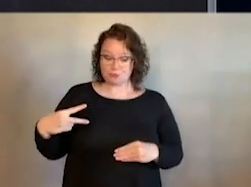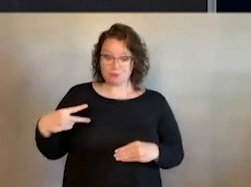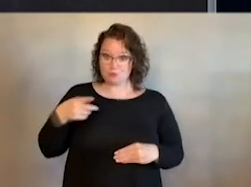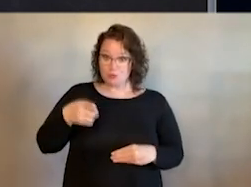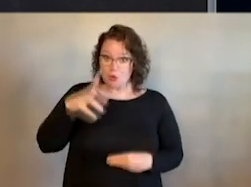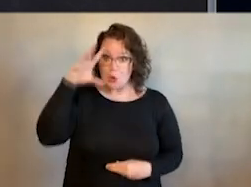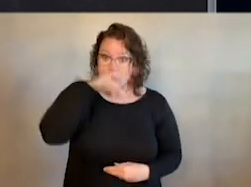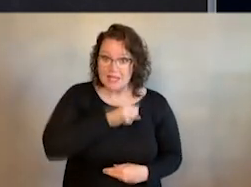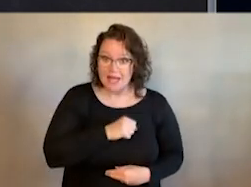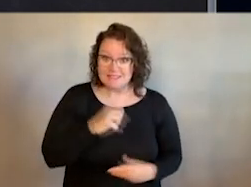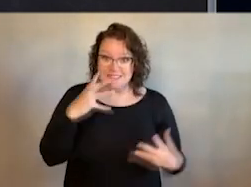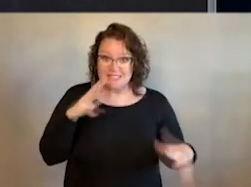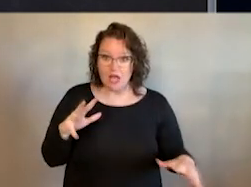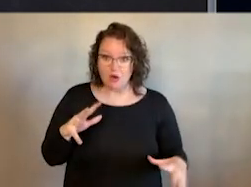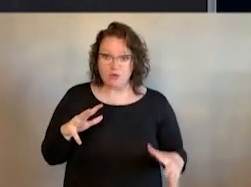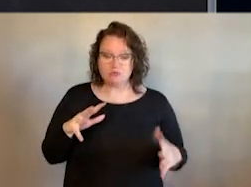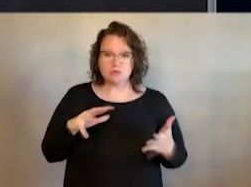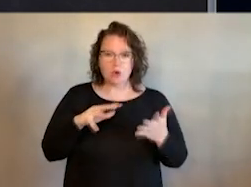sound is?